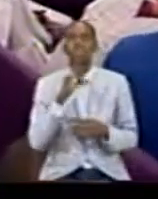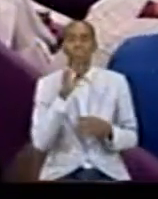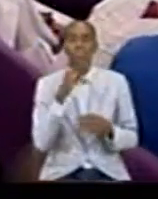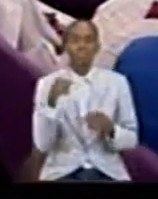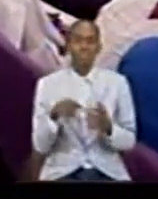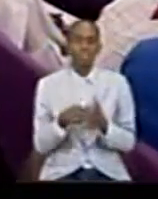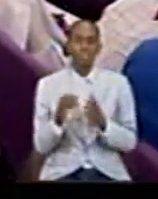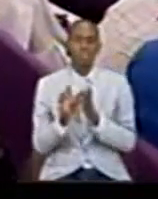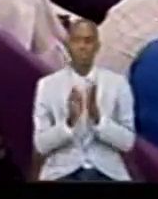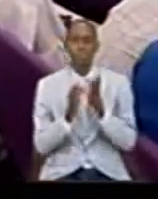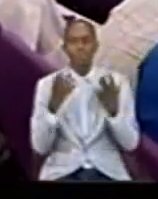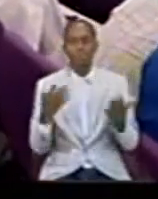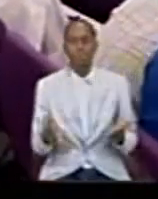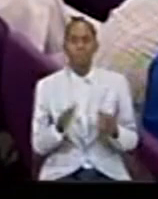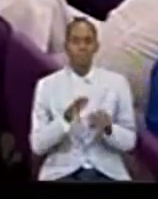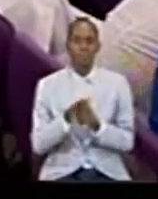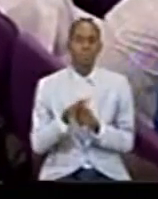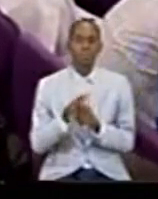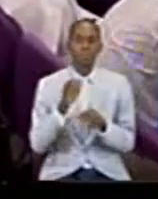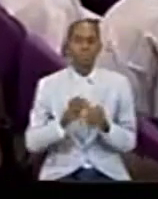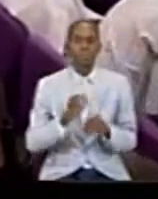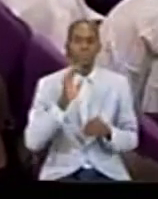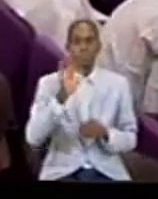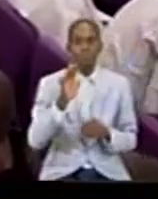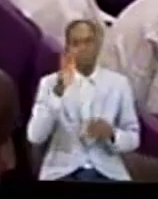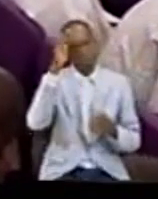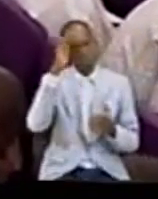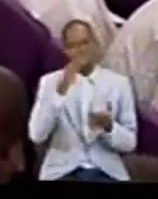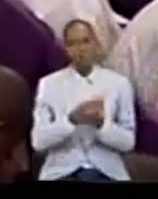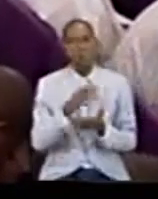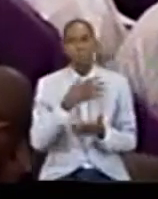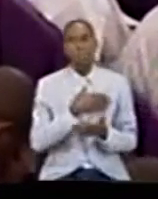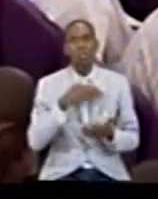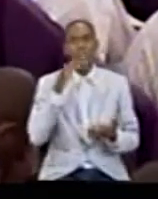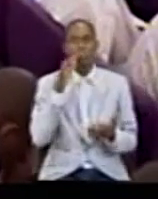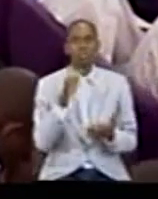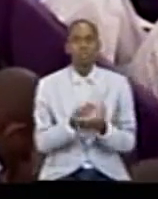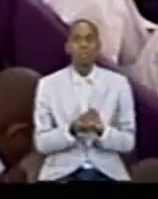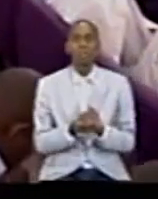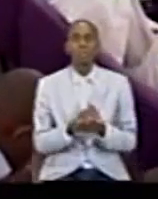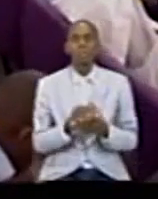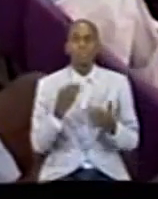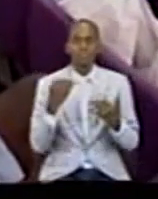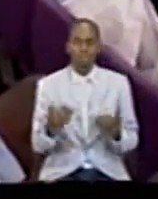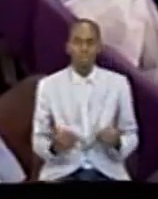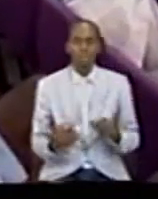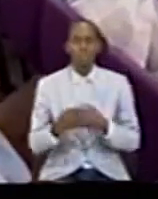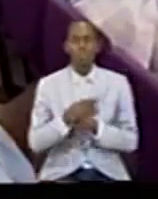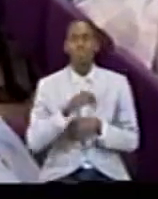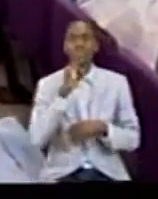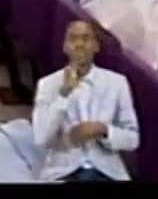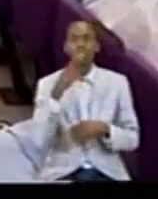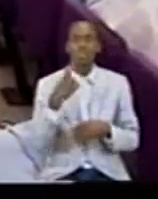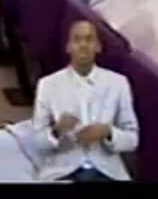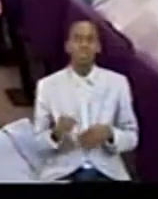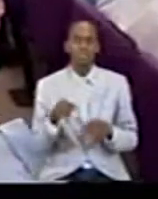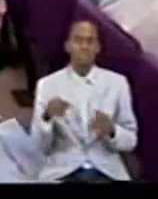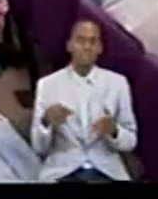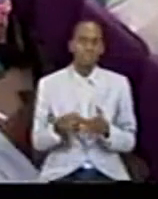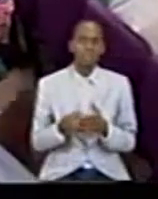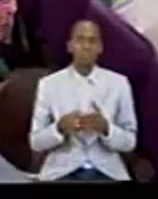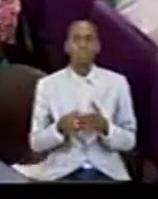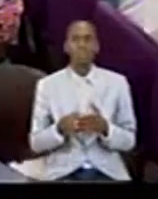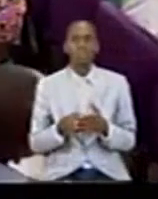on your wife, on your husband. This day is the scripture fulfilled in